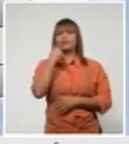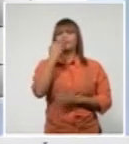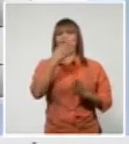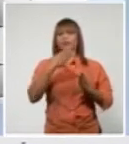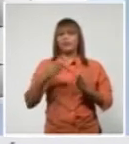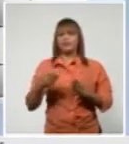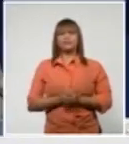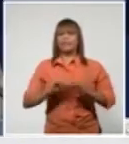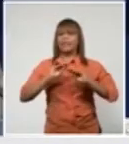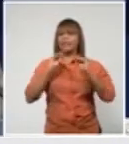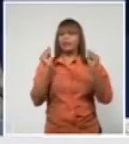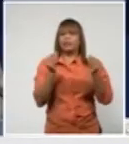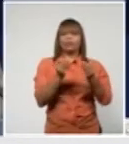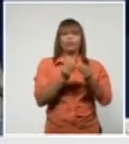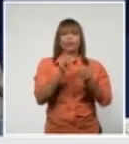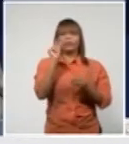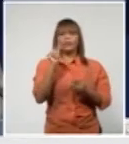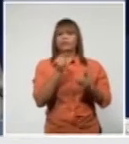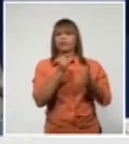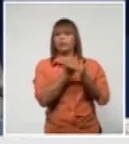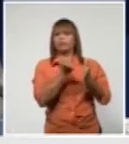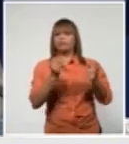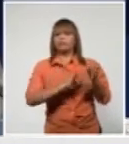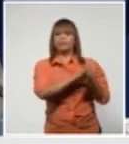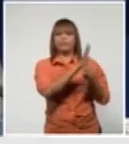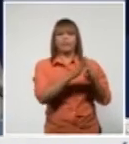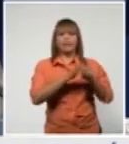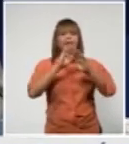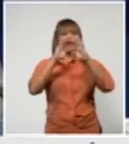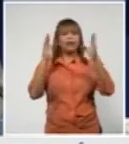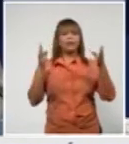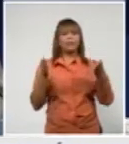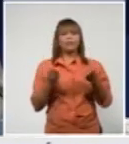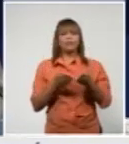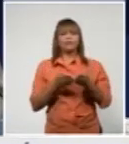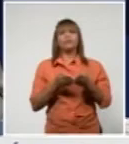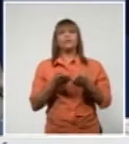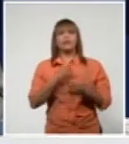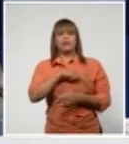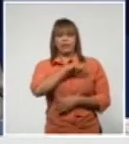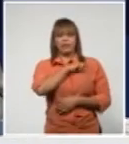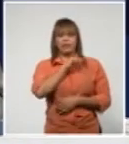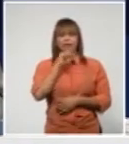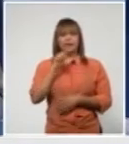2.98%. The region of the Americas, which accounts for